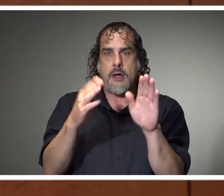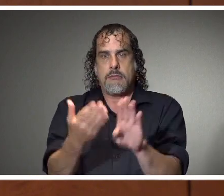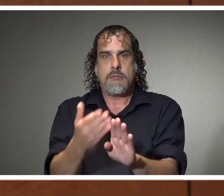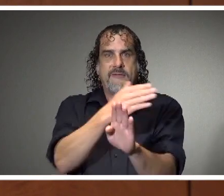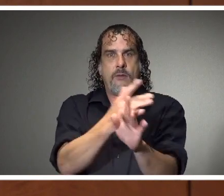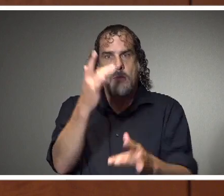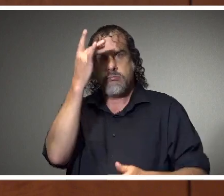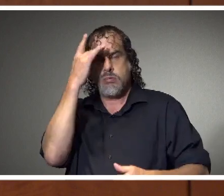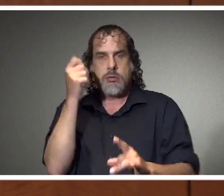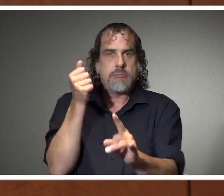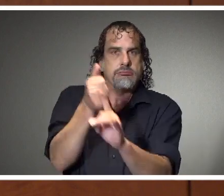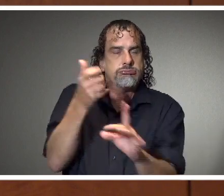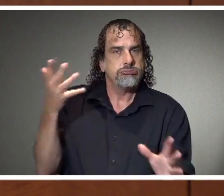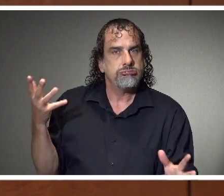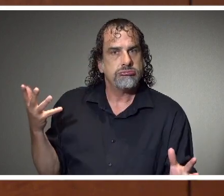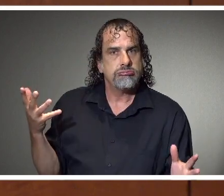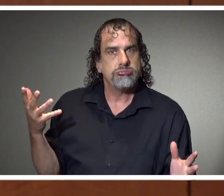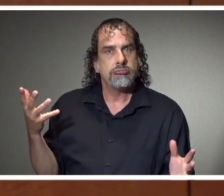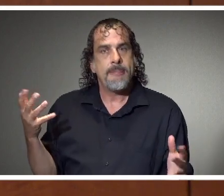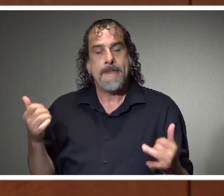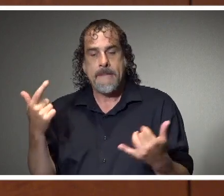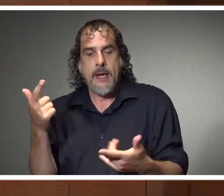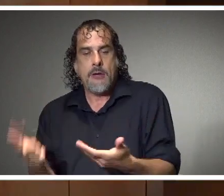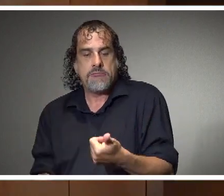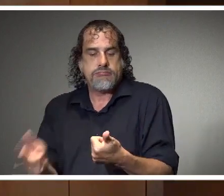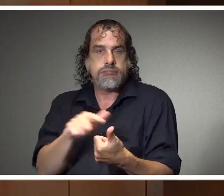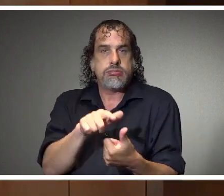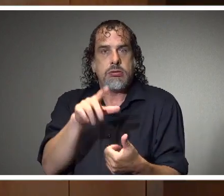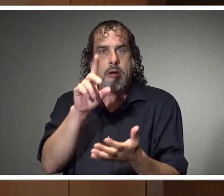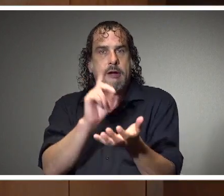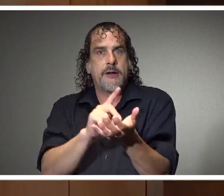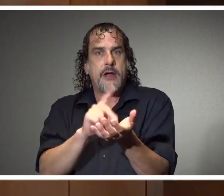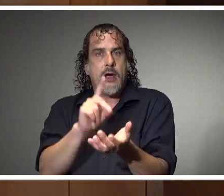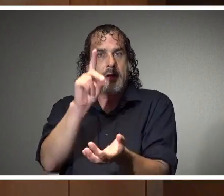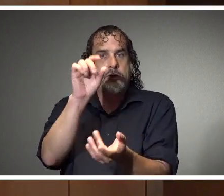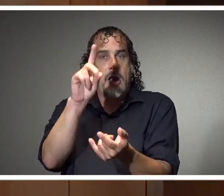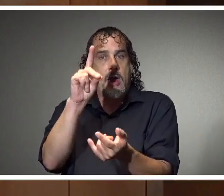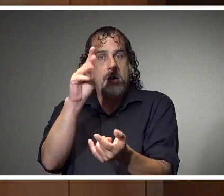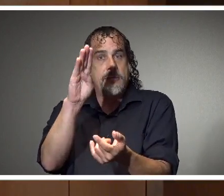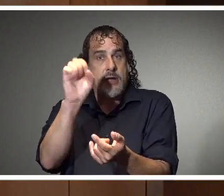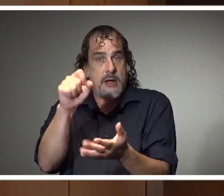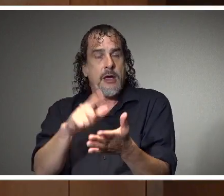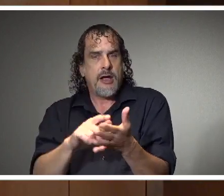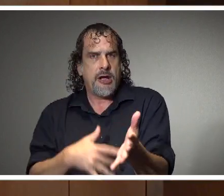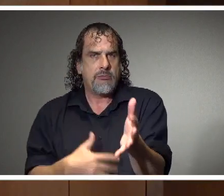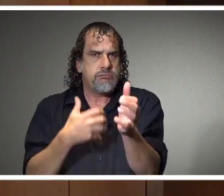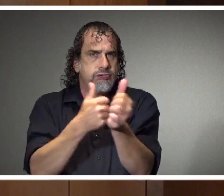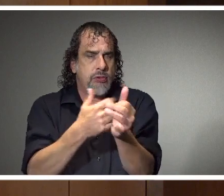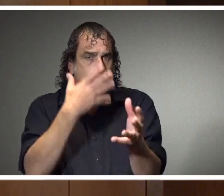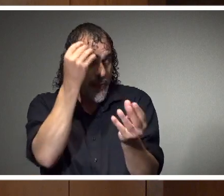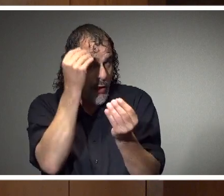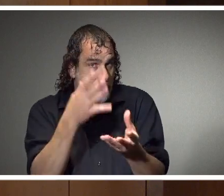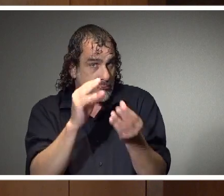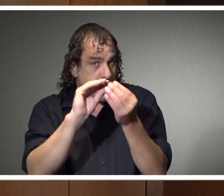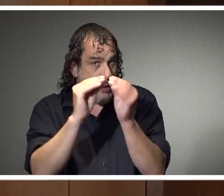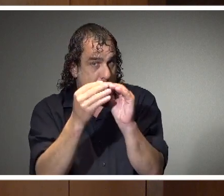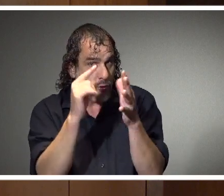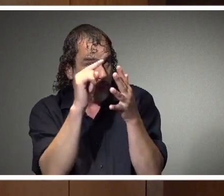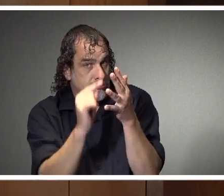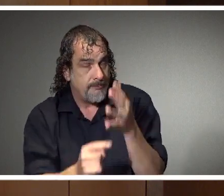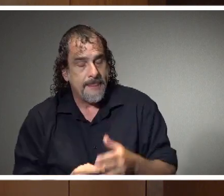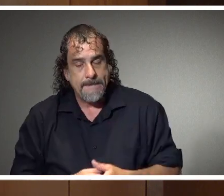pandemic occurred. At this time, I want to turn it over to Dr. Dobbs for an update on our data. Thank you again,